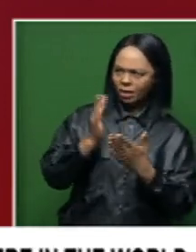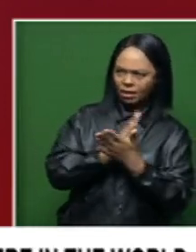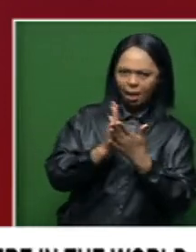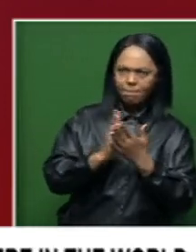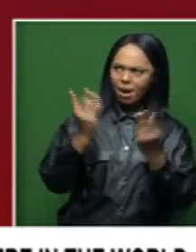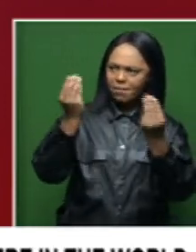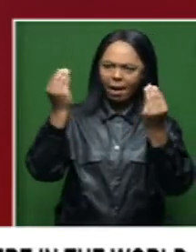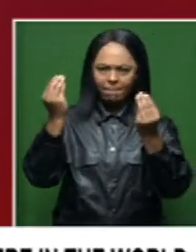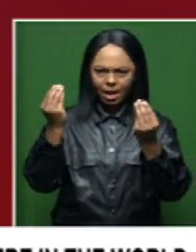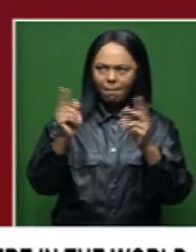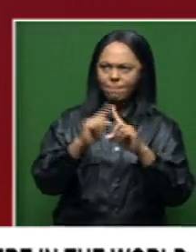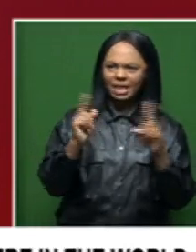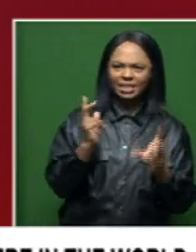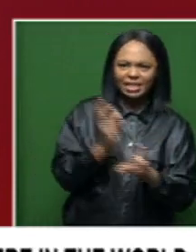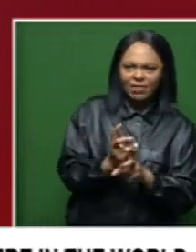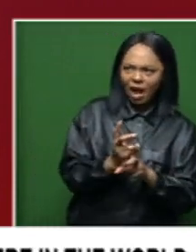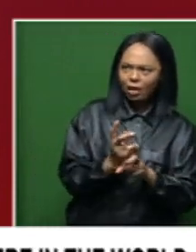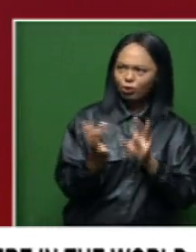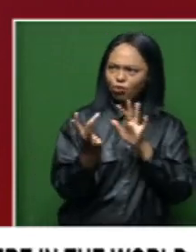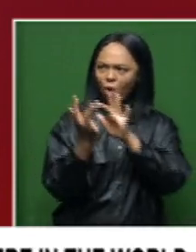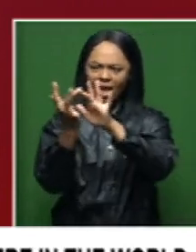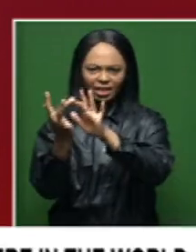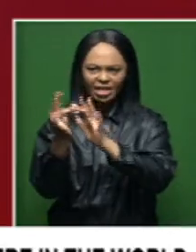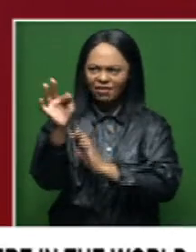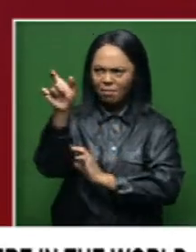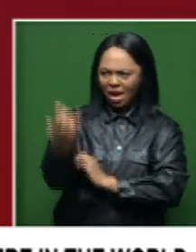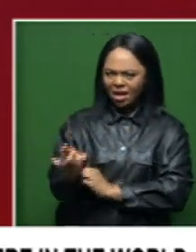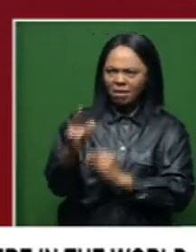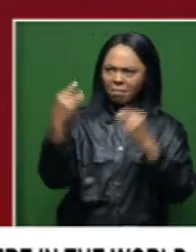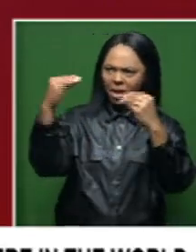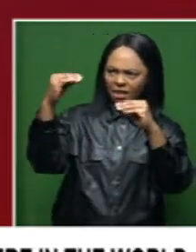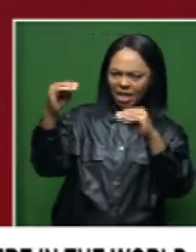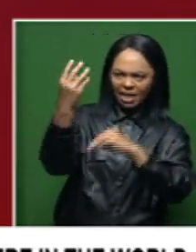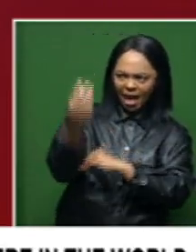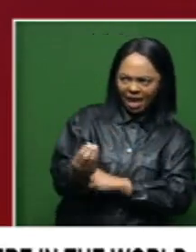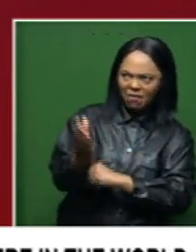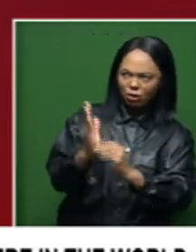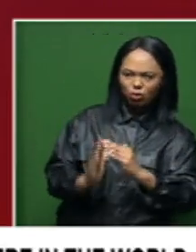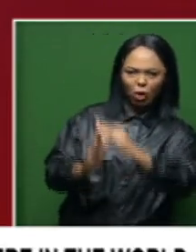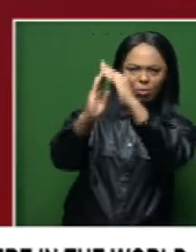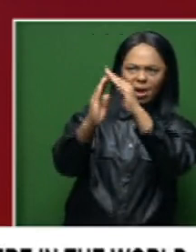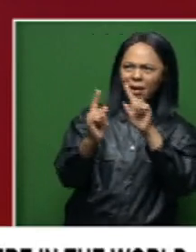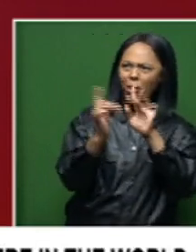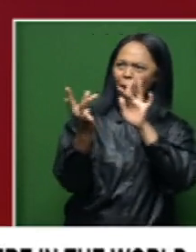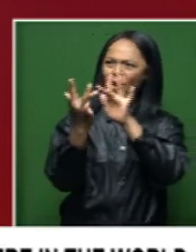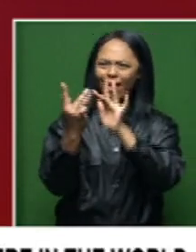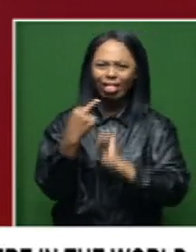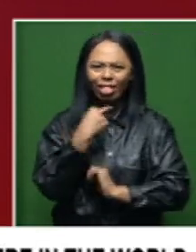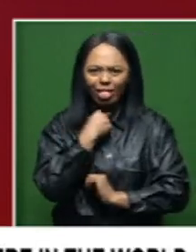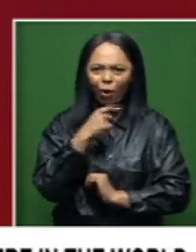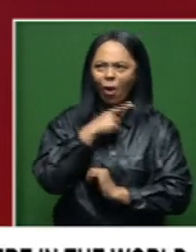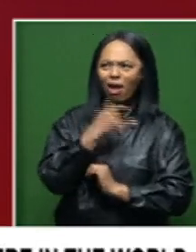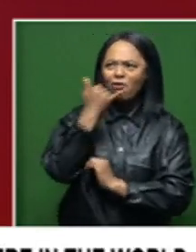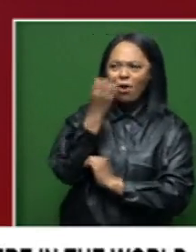to connect with, very astute businessmen or business people that I cannot connect with because I either don't have their